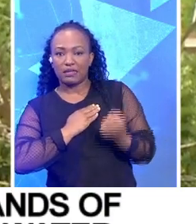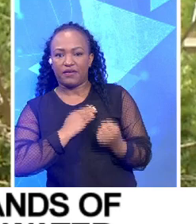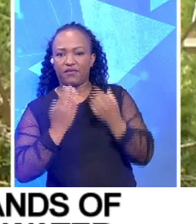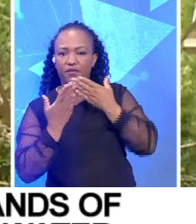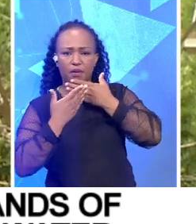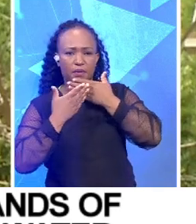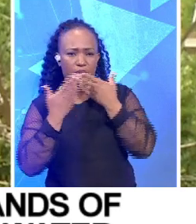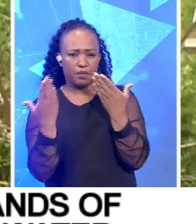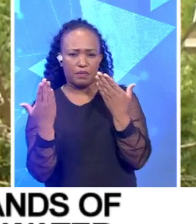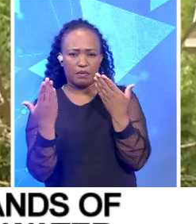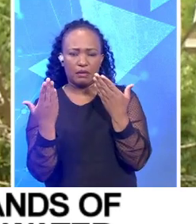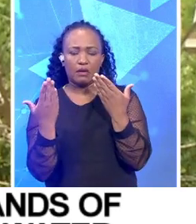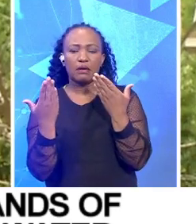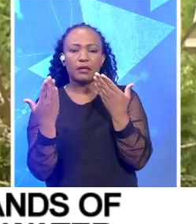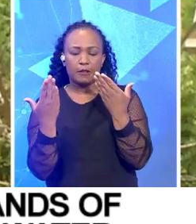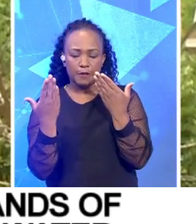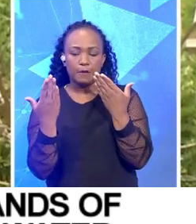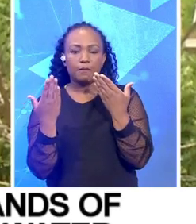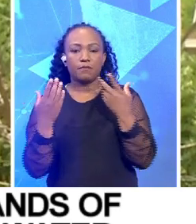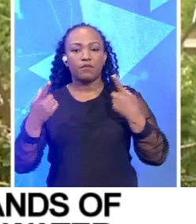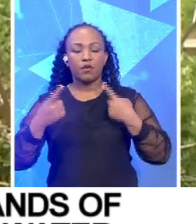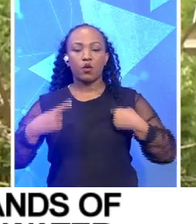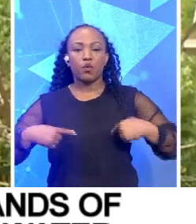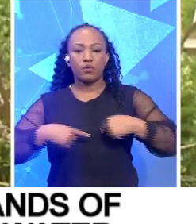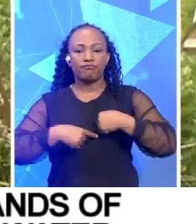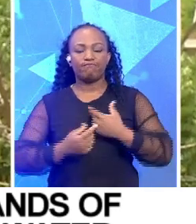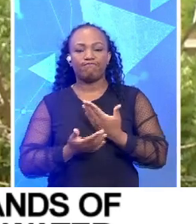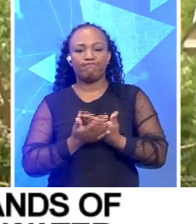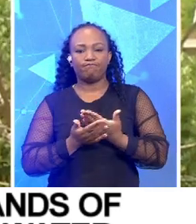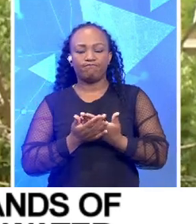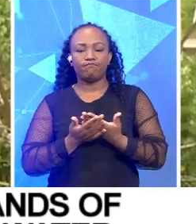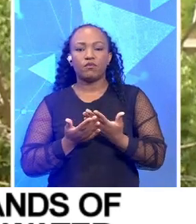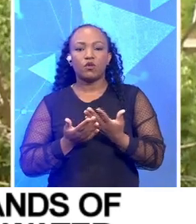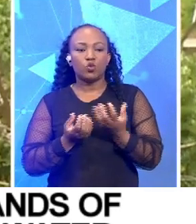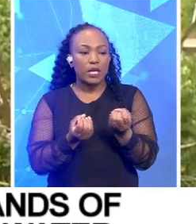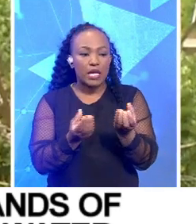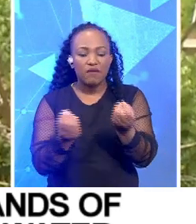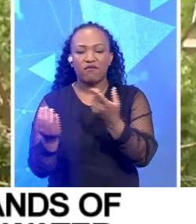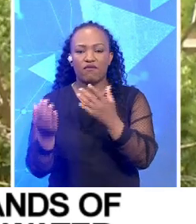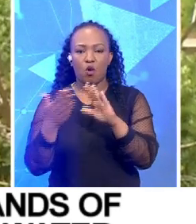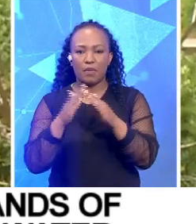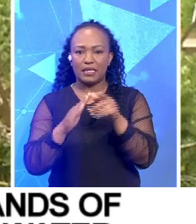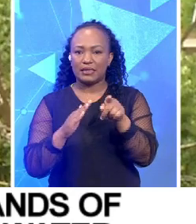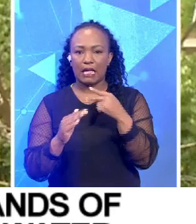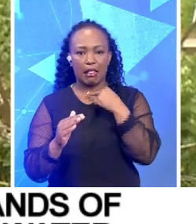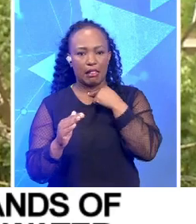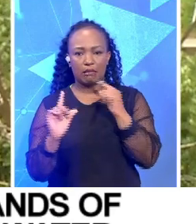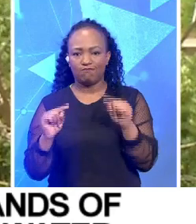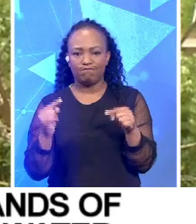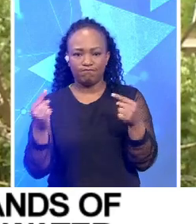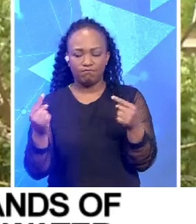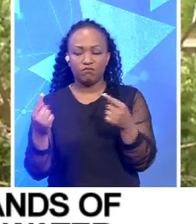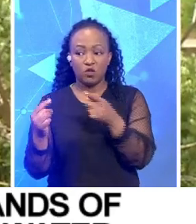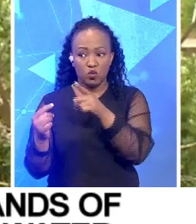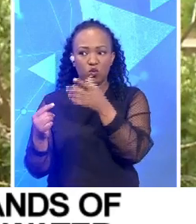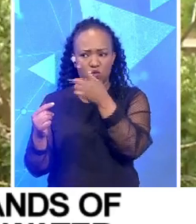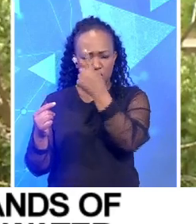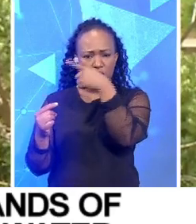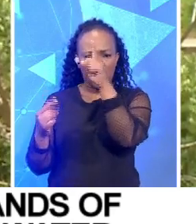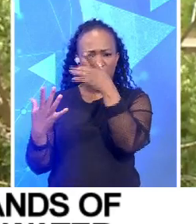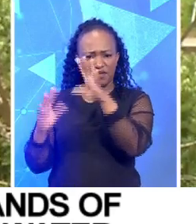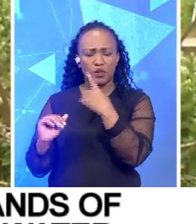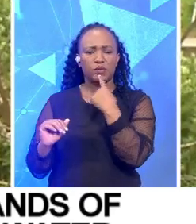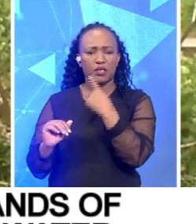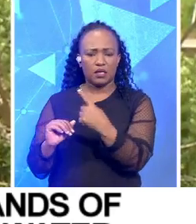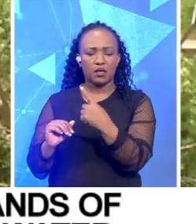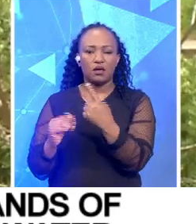city's reservoirs for us to be able to distribute to the residents. So as you have correctly said, we